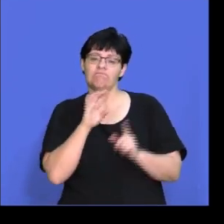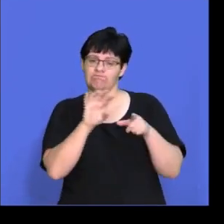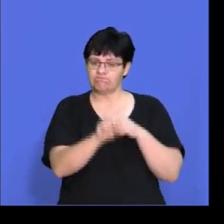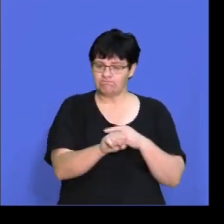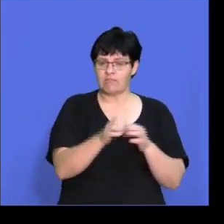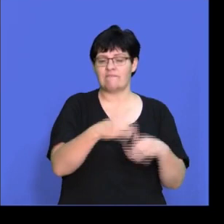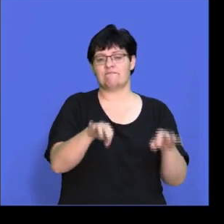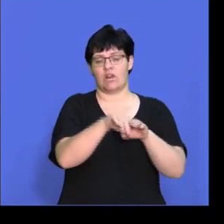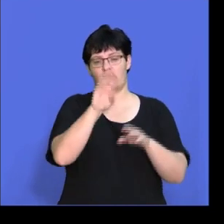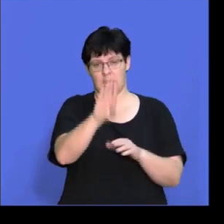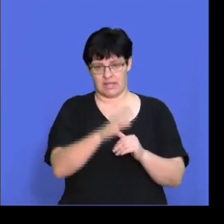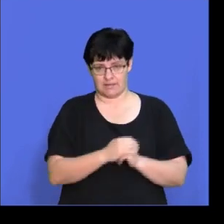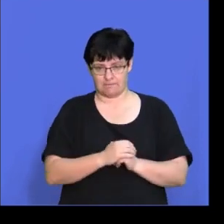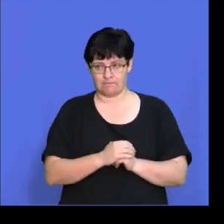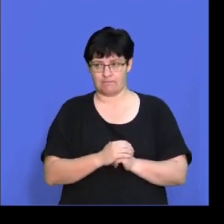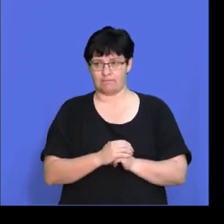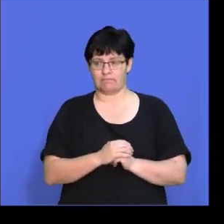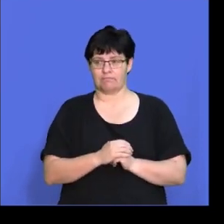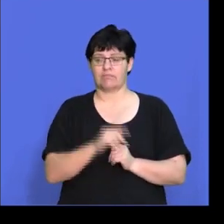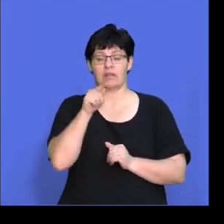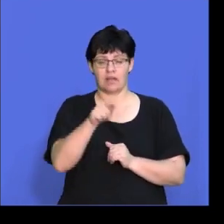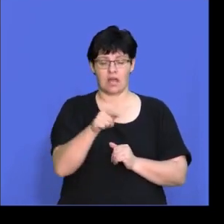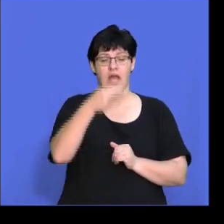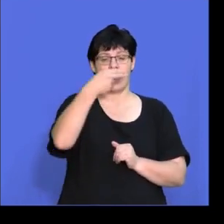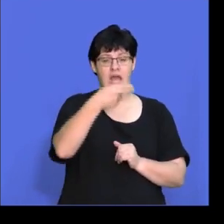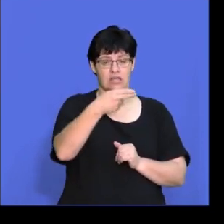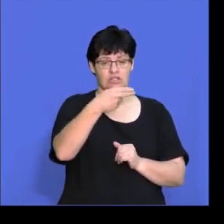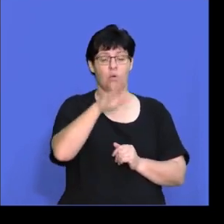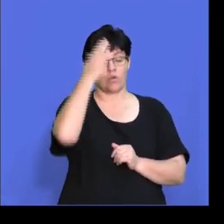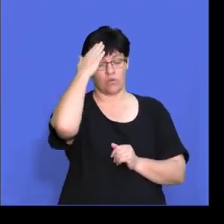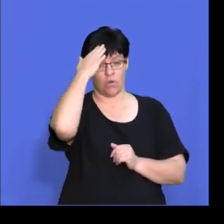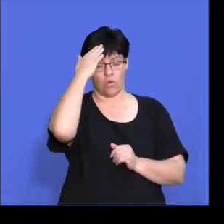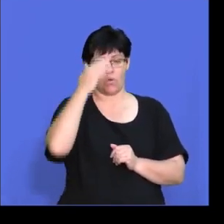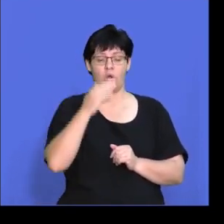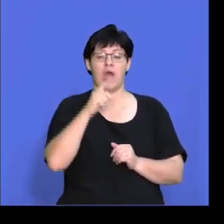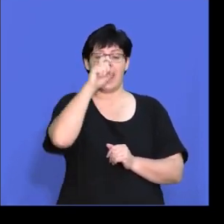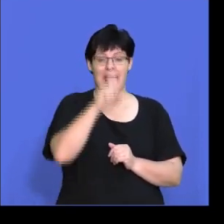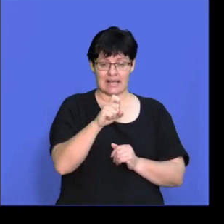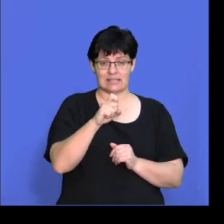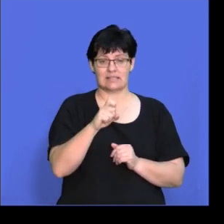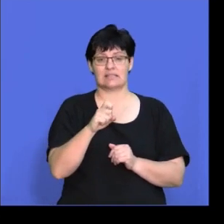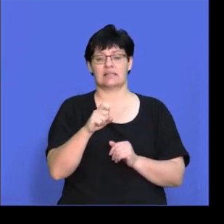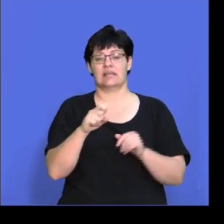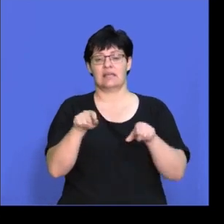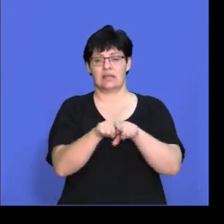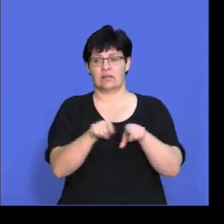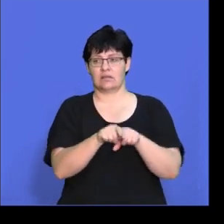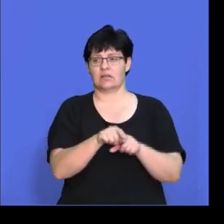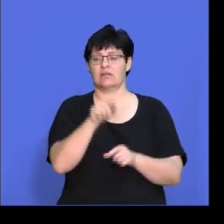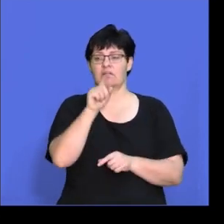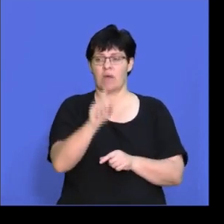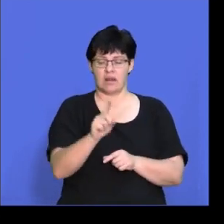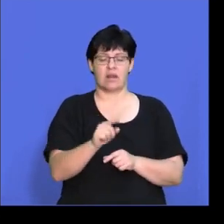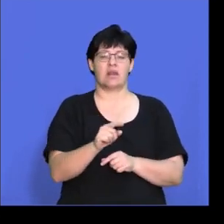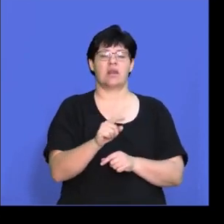that value of b. So this point h from here, we know that when x is equal to 1, y is equal to